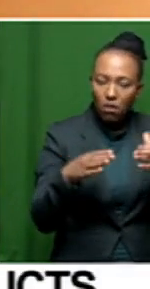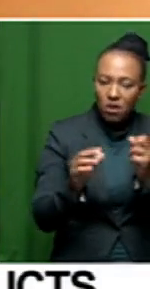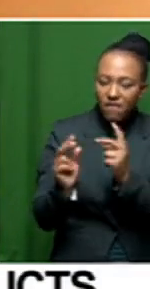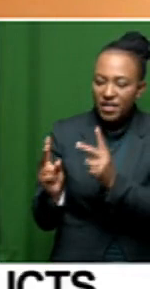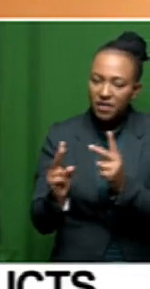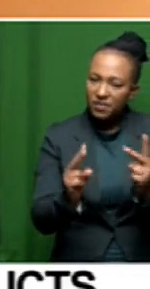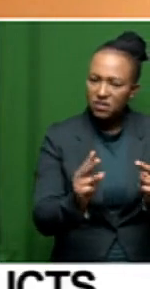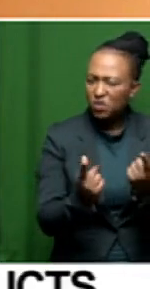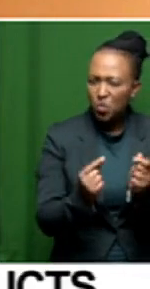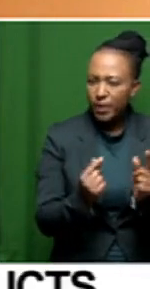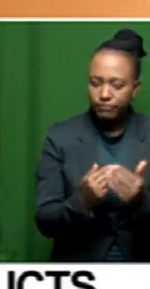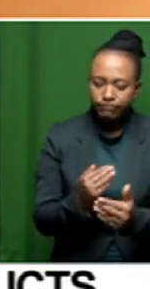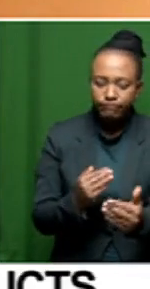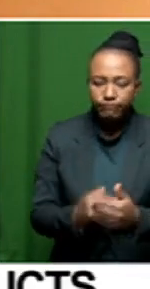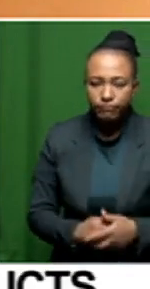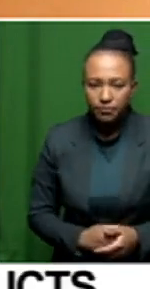What are you going to do now?